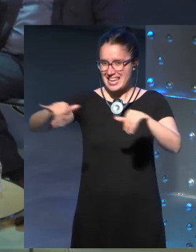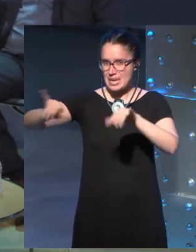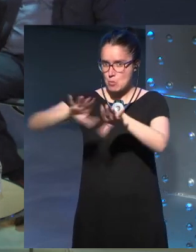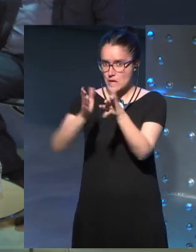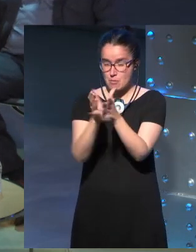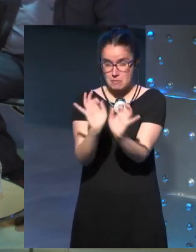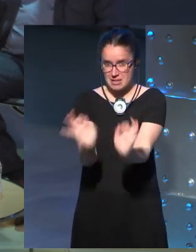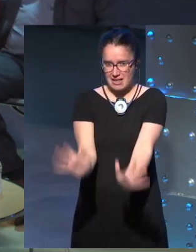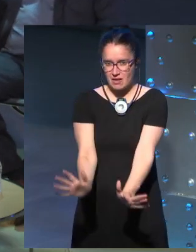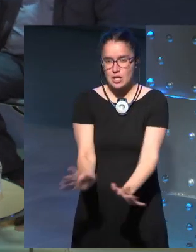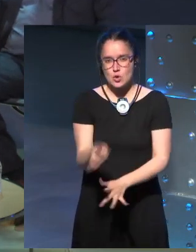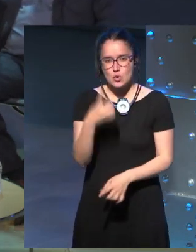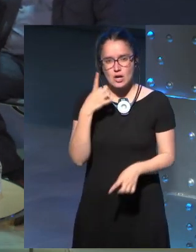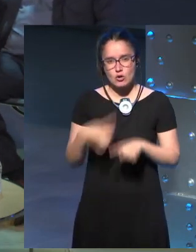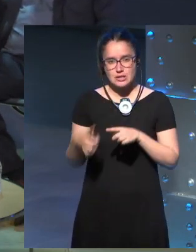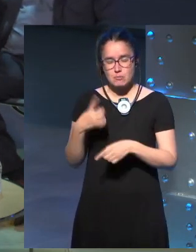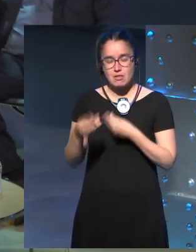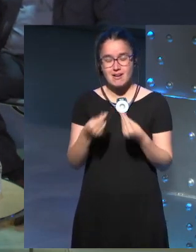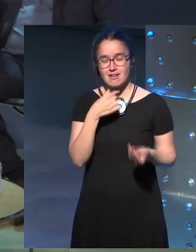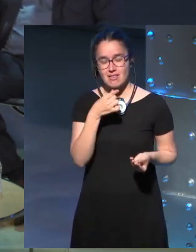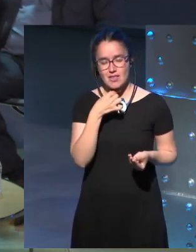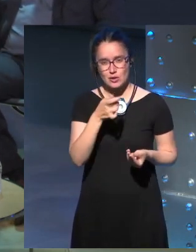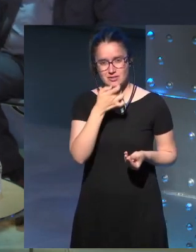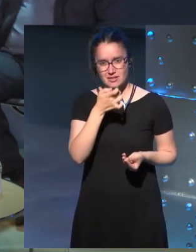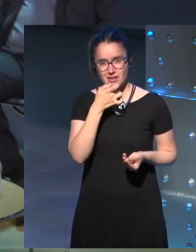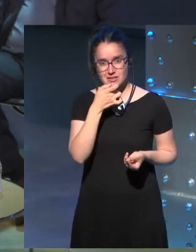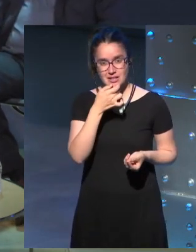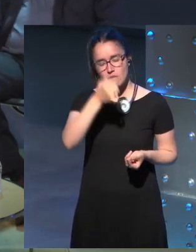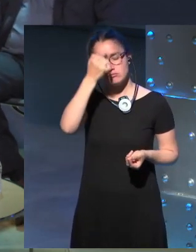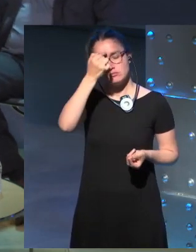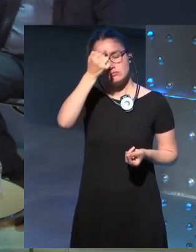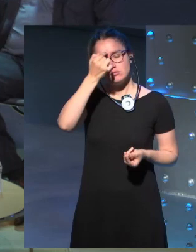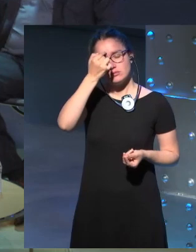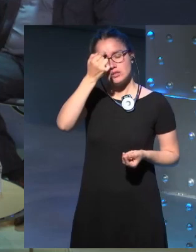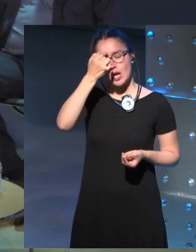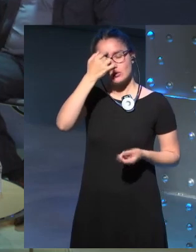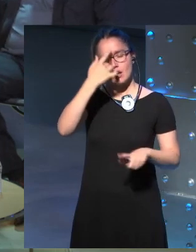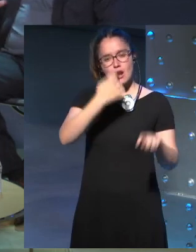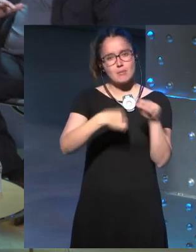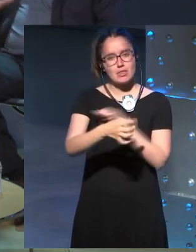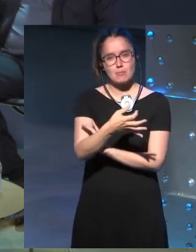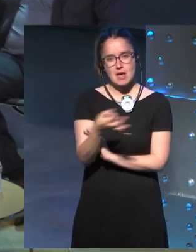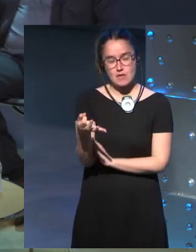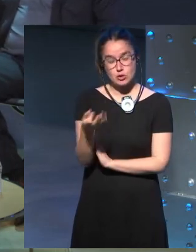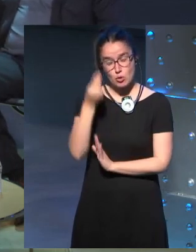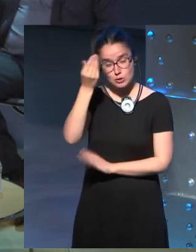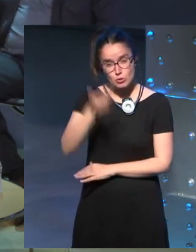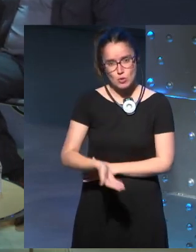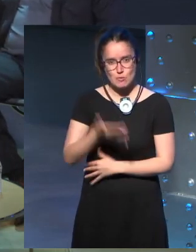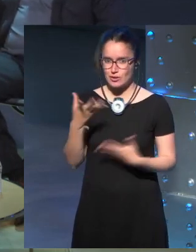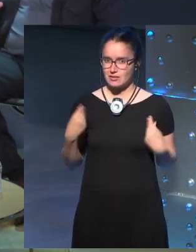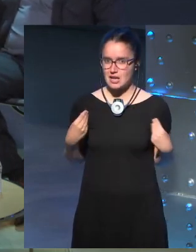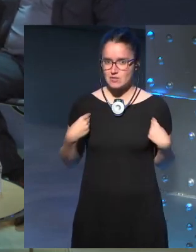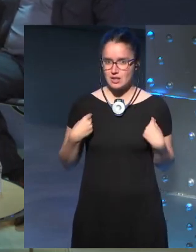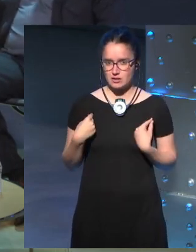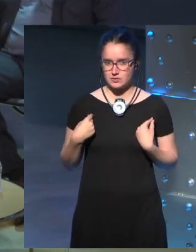won any Euro Cup, any World Cup after that. But there's something funny. They sell nostalgia very good. And I think that's